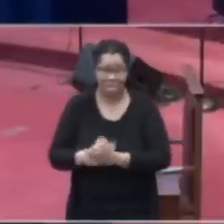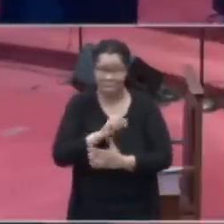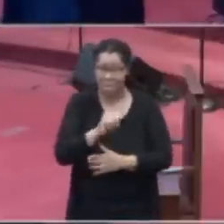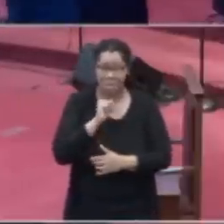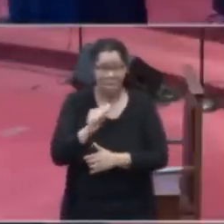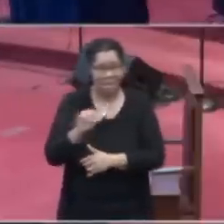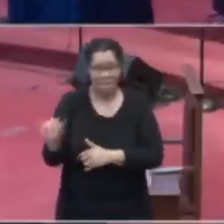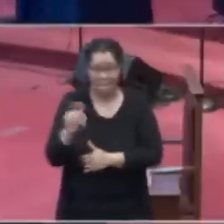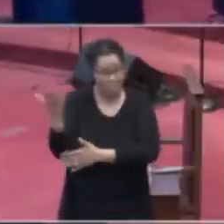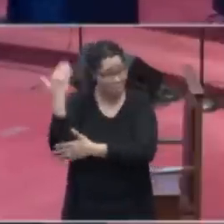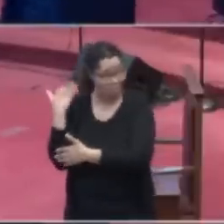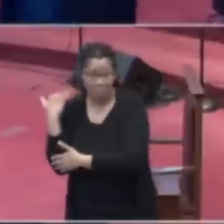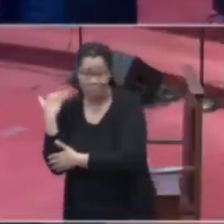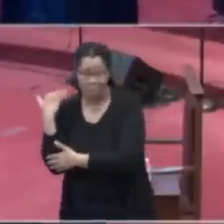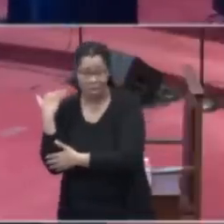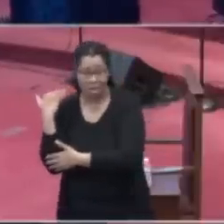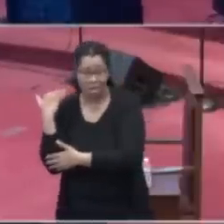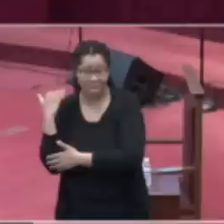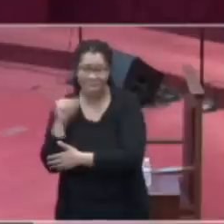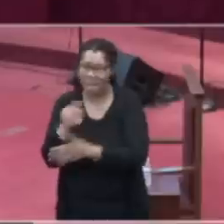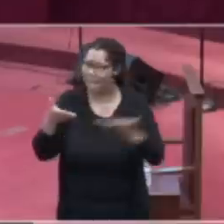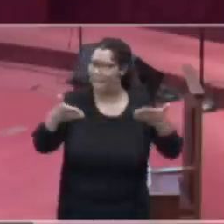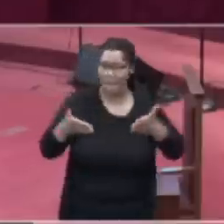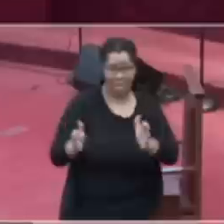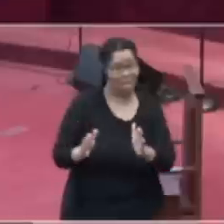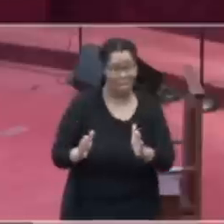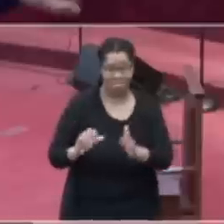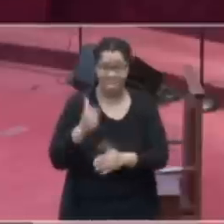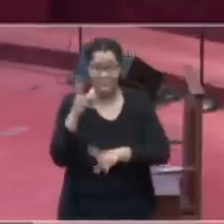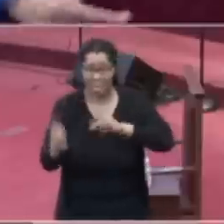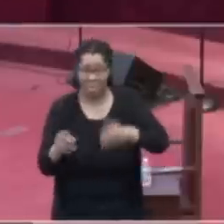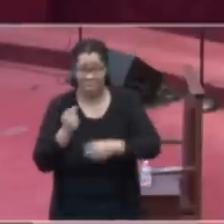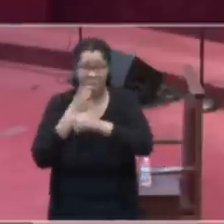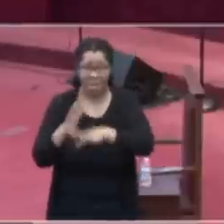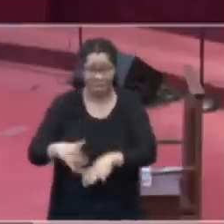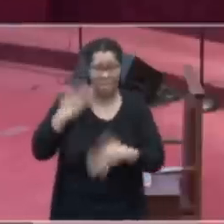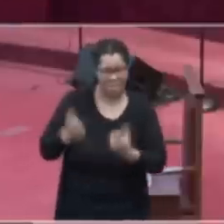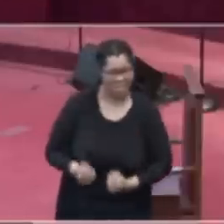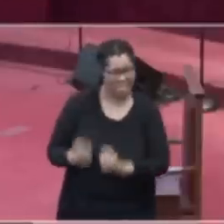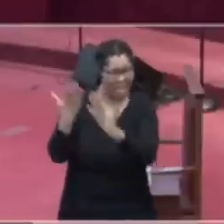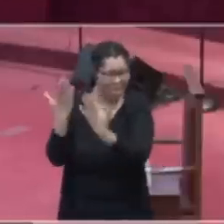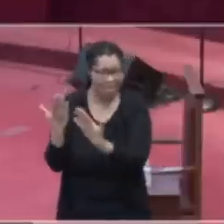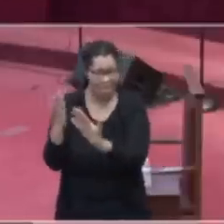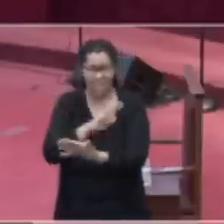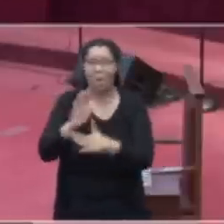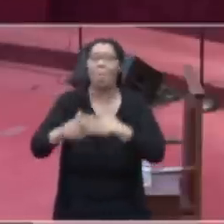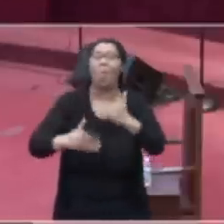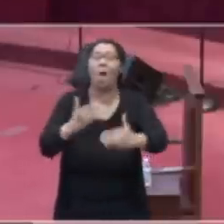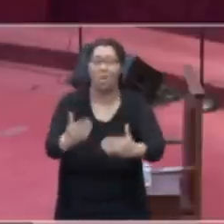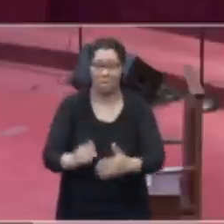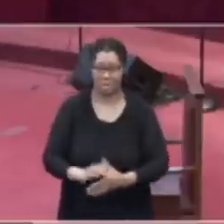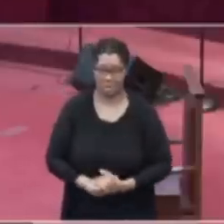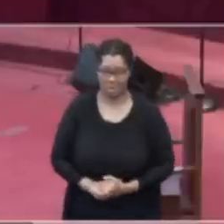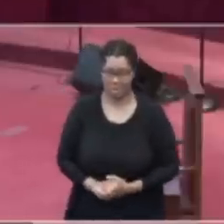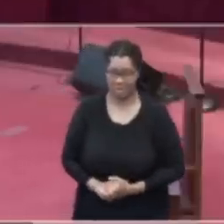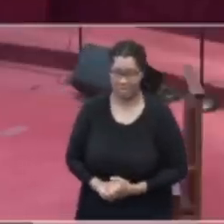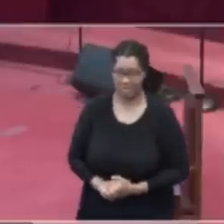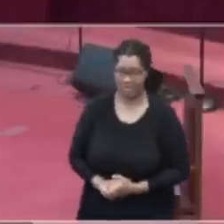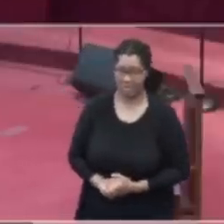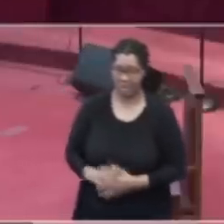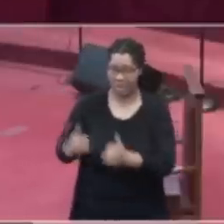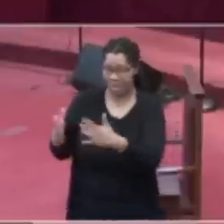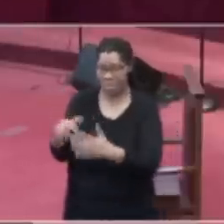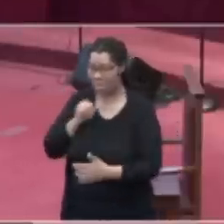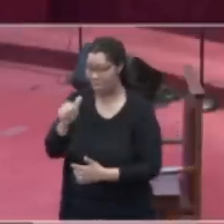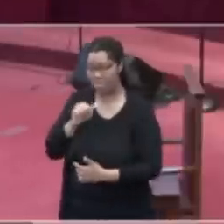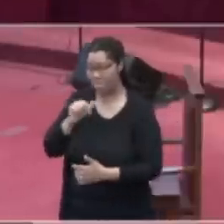you used to be, so don't let anybody make you sacrifice your progress. Turn and tell somebody, I ain't going